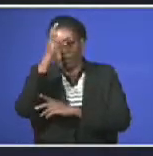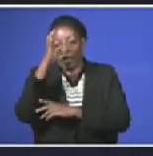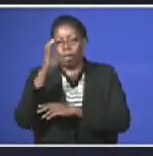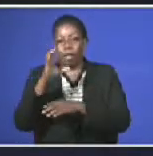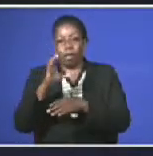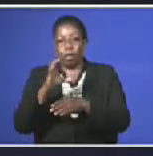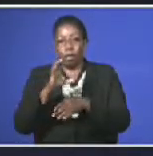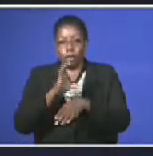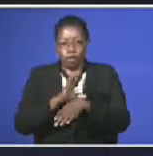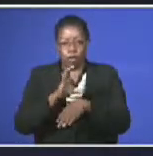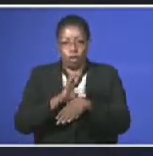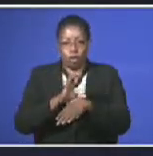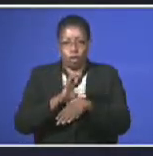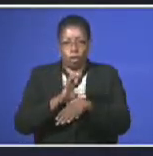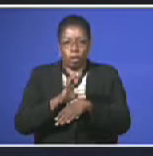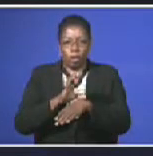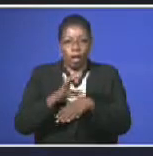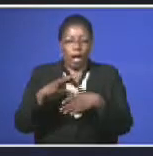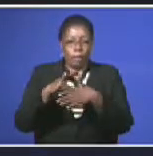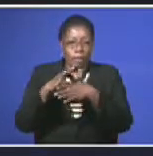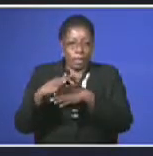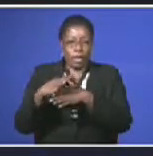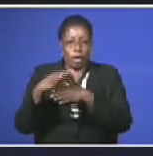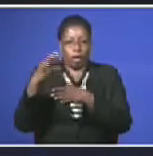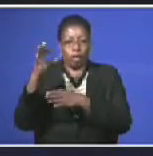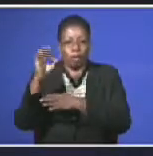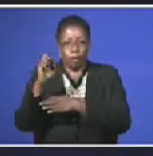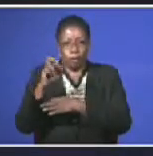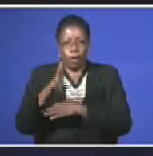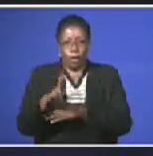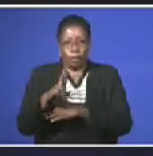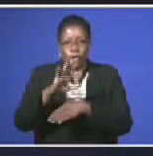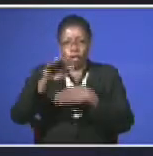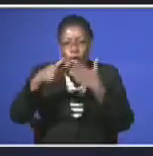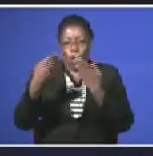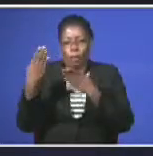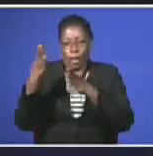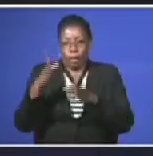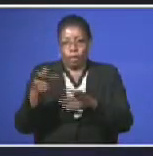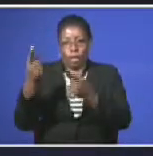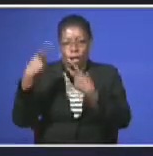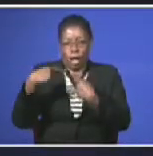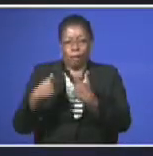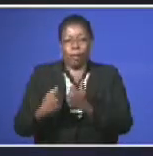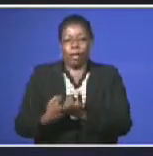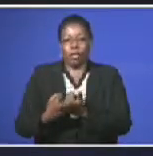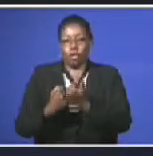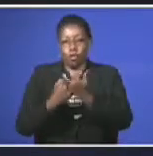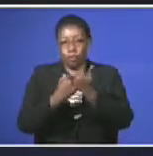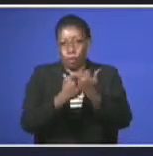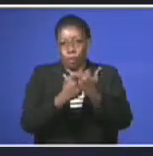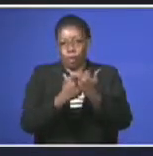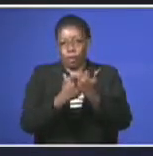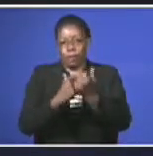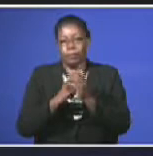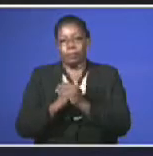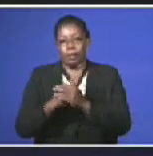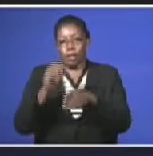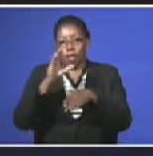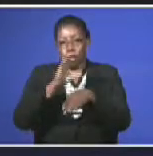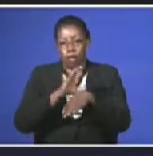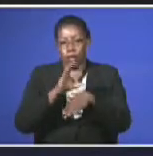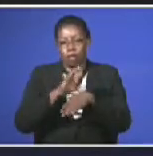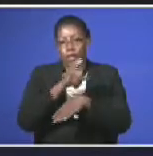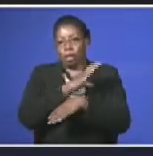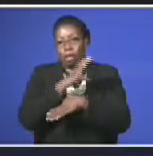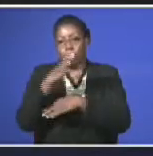a staple in the community, and event organizers say Bahamians of all walks of life should come out and support. Chairperson of the church's outreach